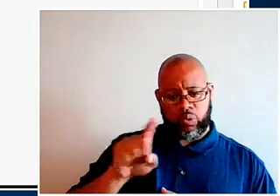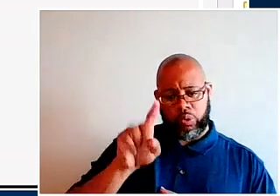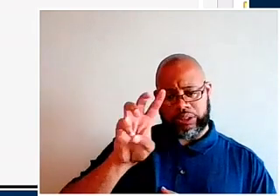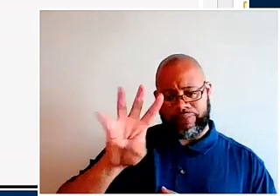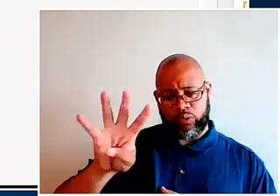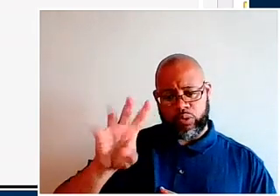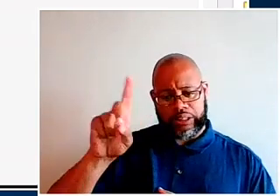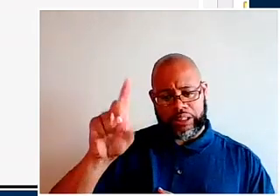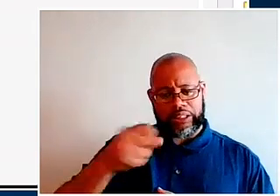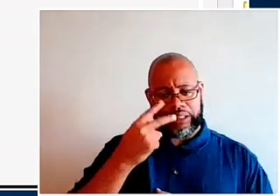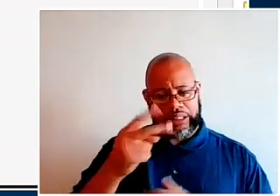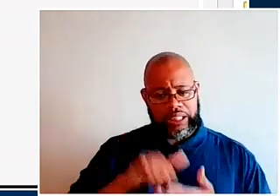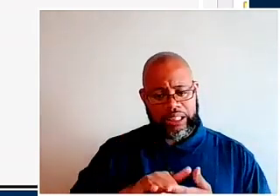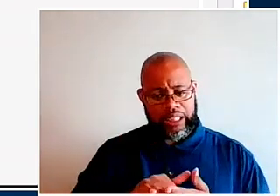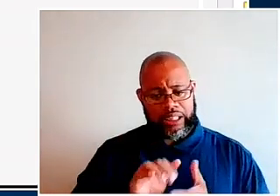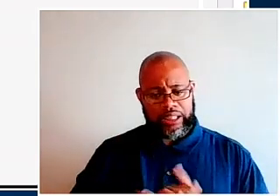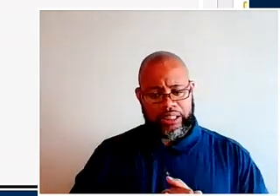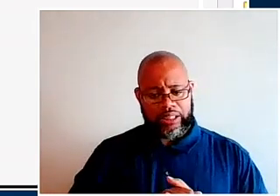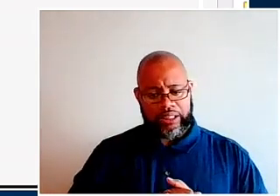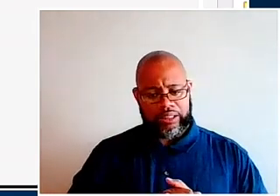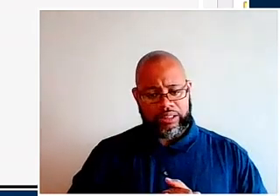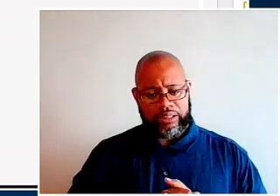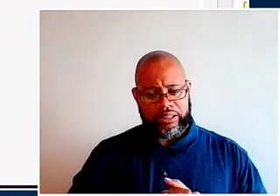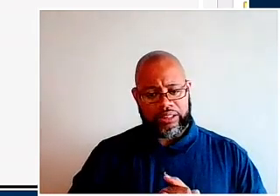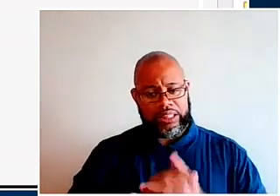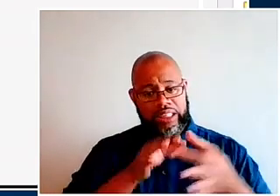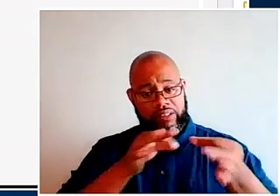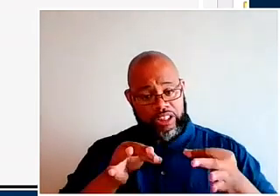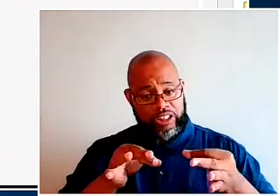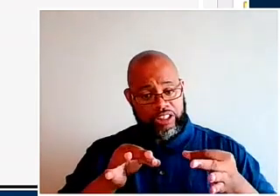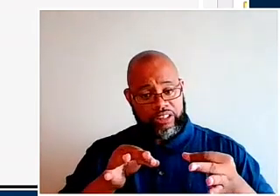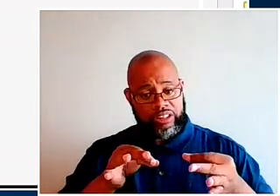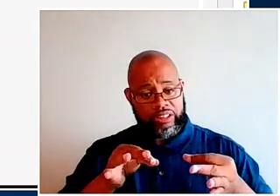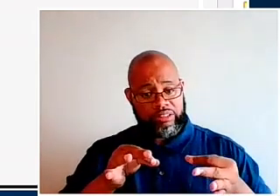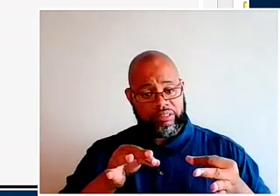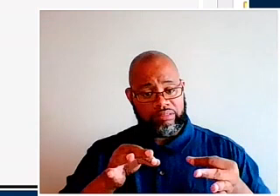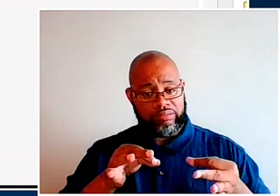668-164D. You can see that under the definition of issuing a check,